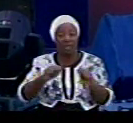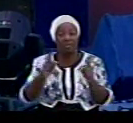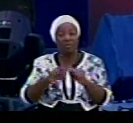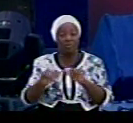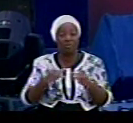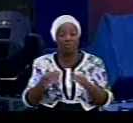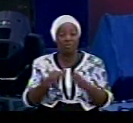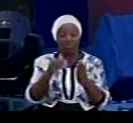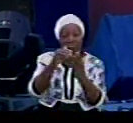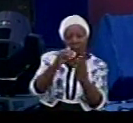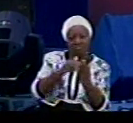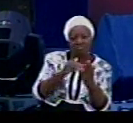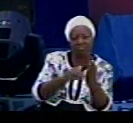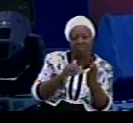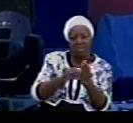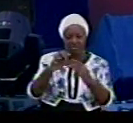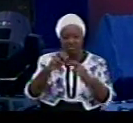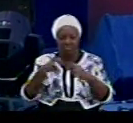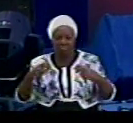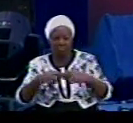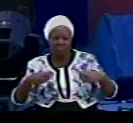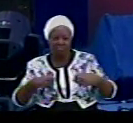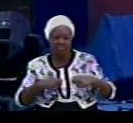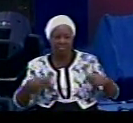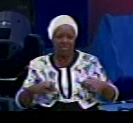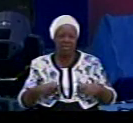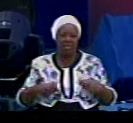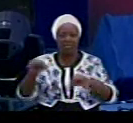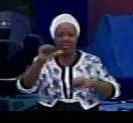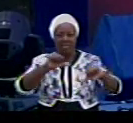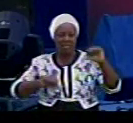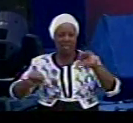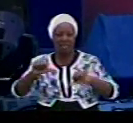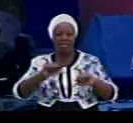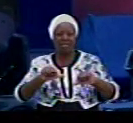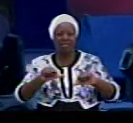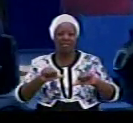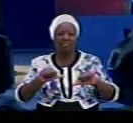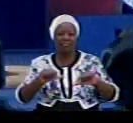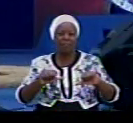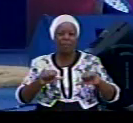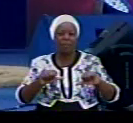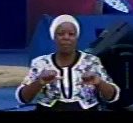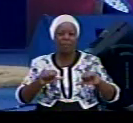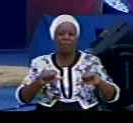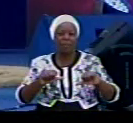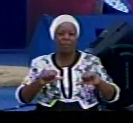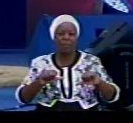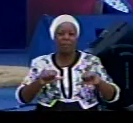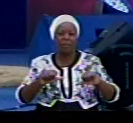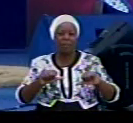analytical science, empirical science. You know,